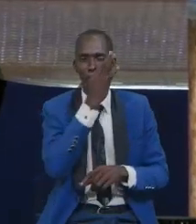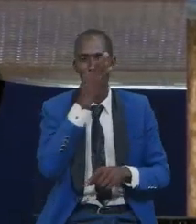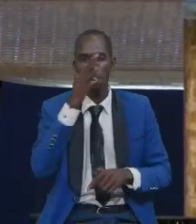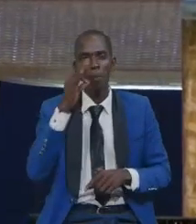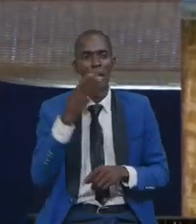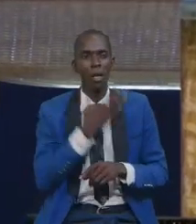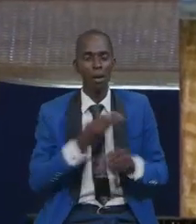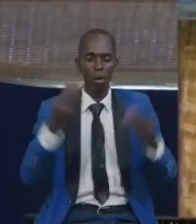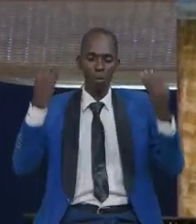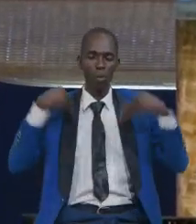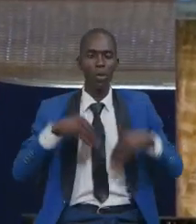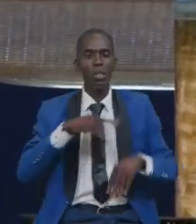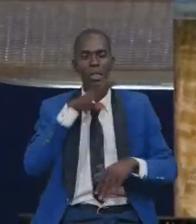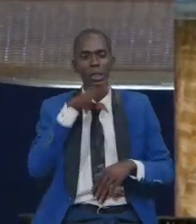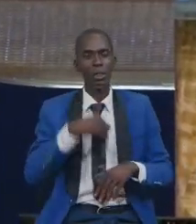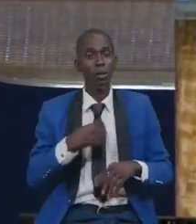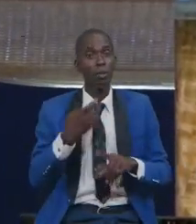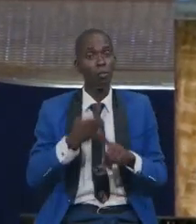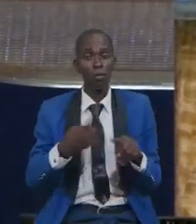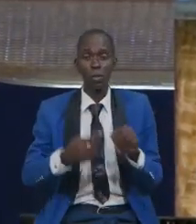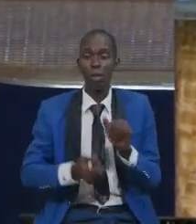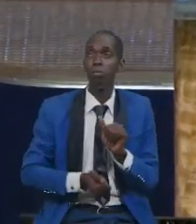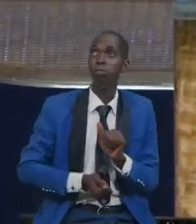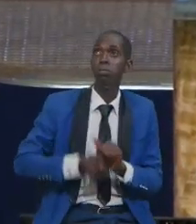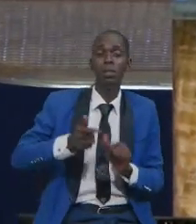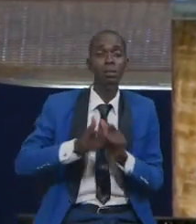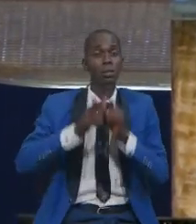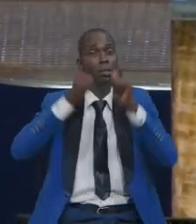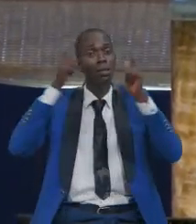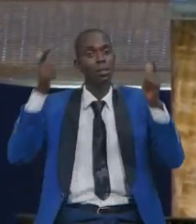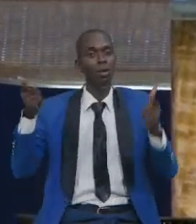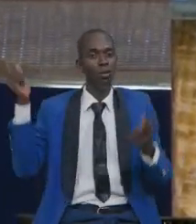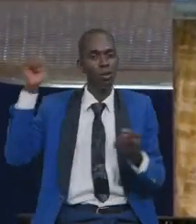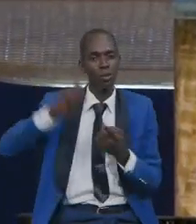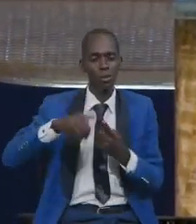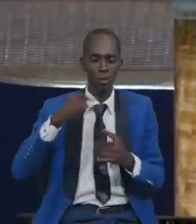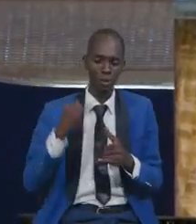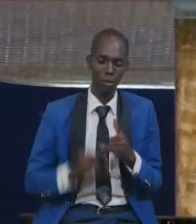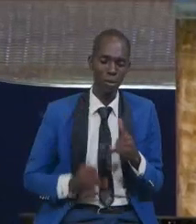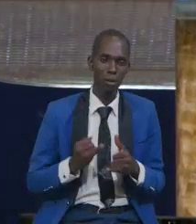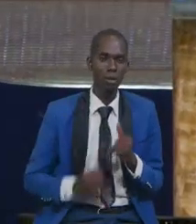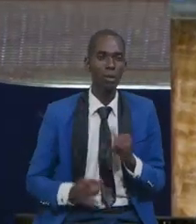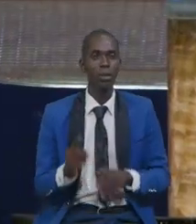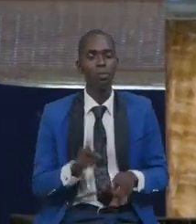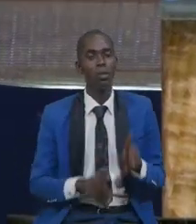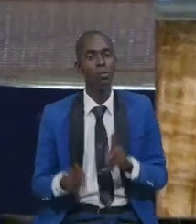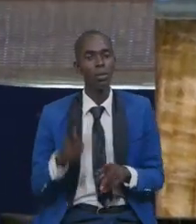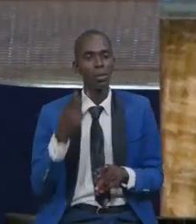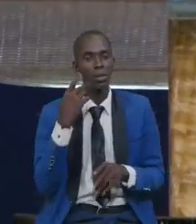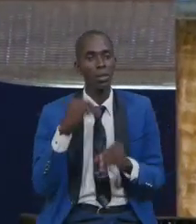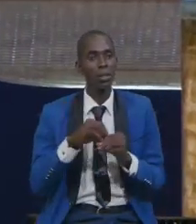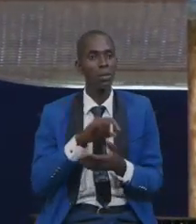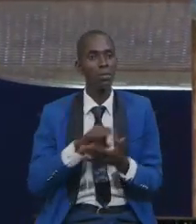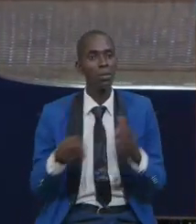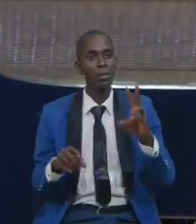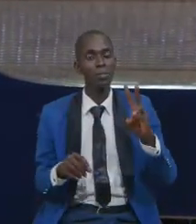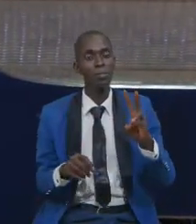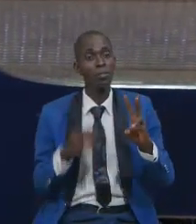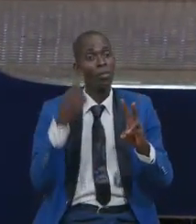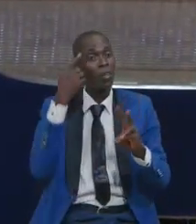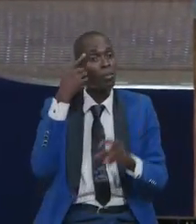the greatest of them even to the least of them. Look at verse 6. And the verse 6